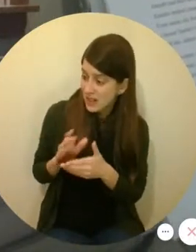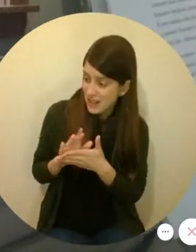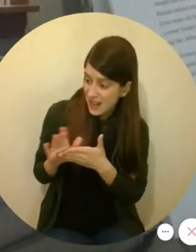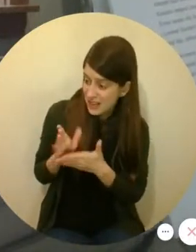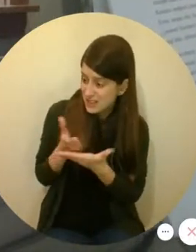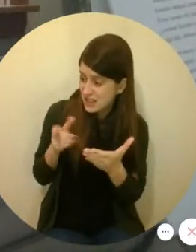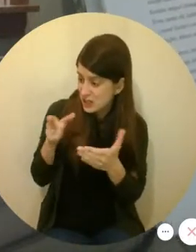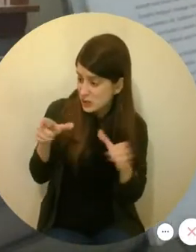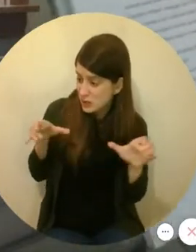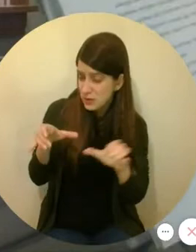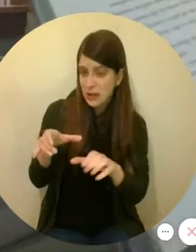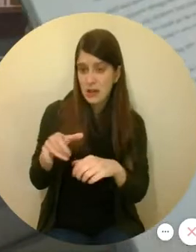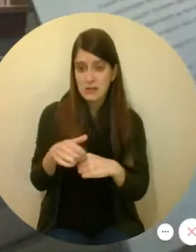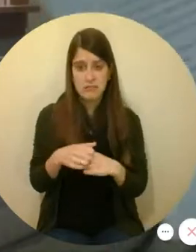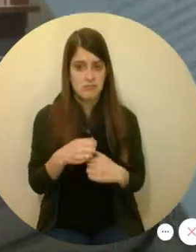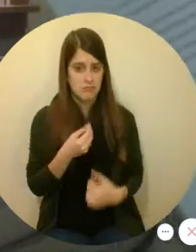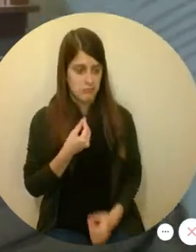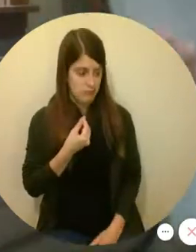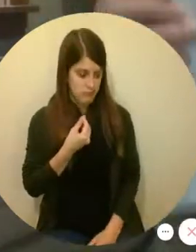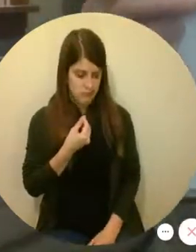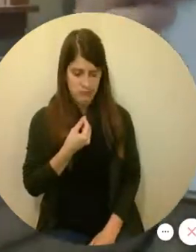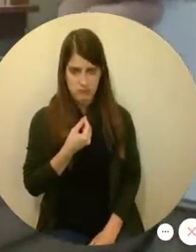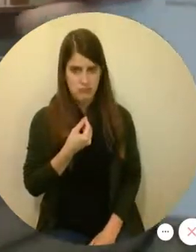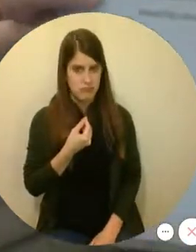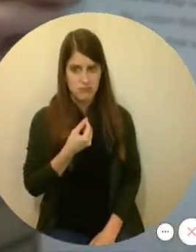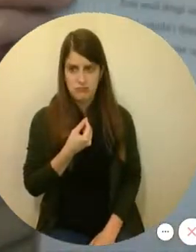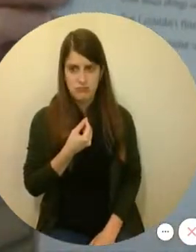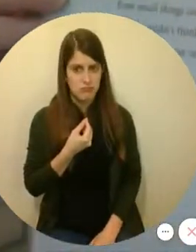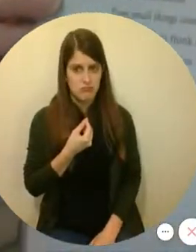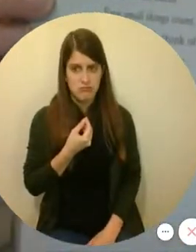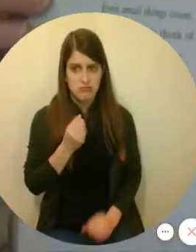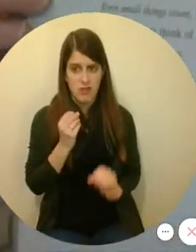of anything and passed the stone on.